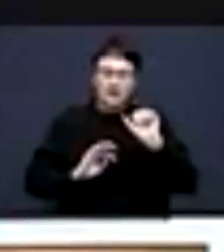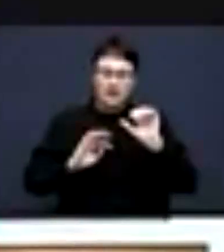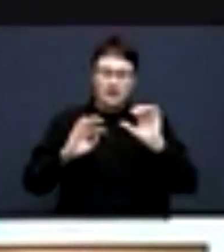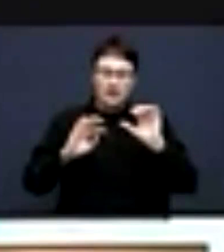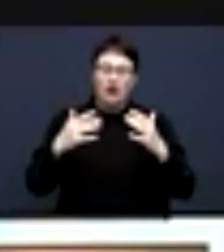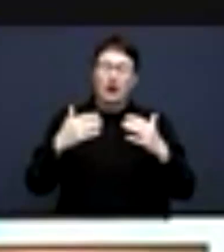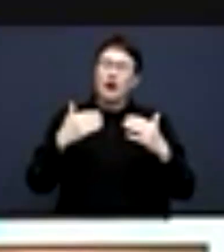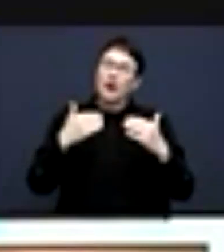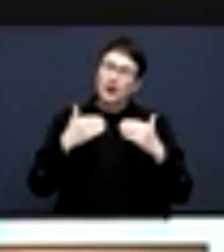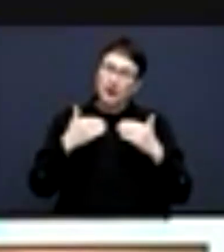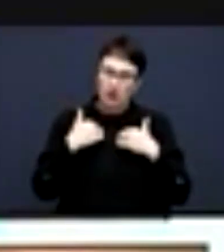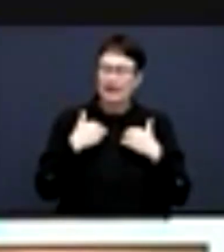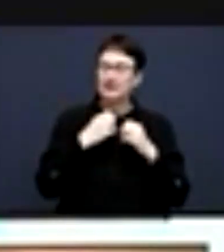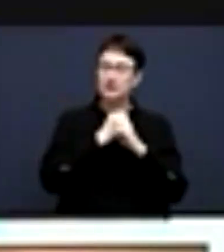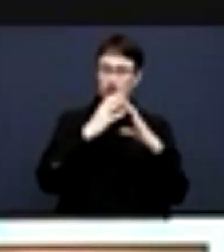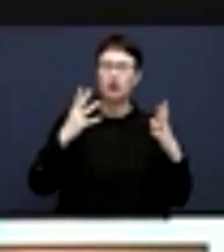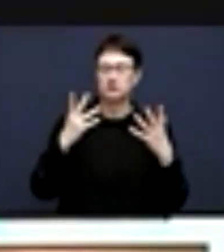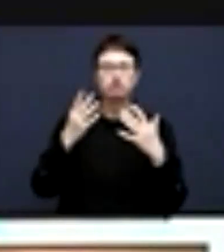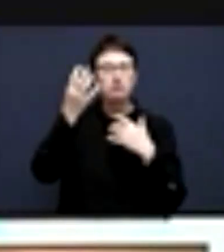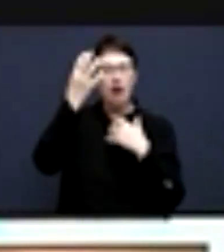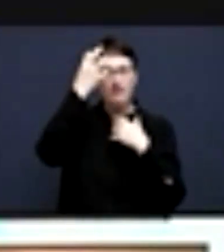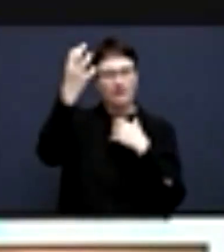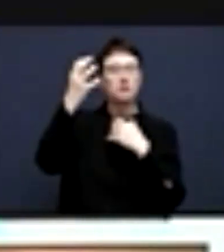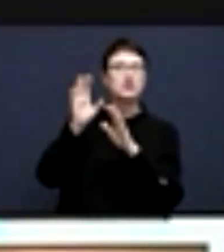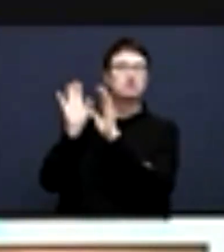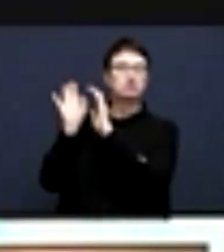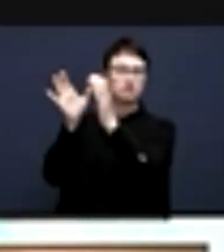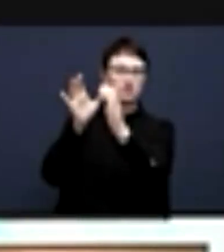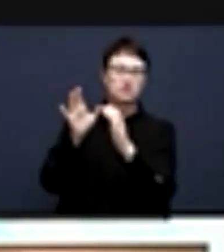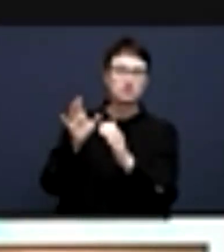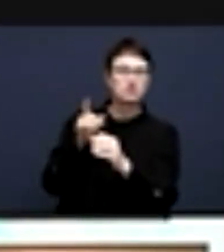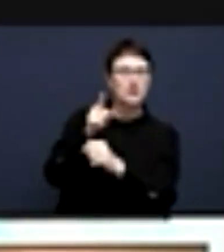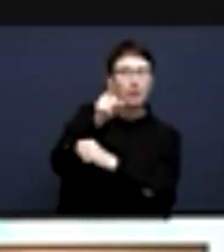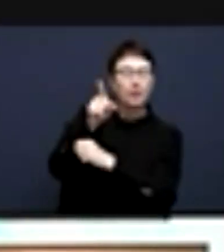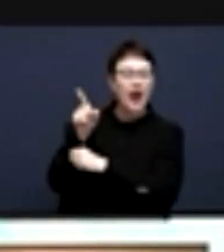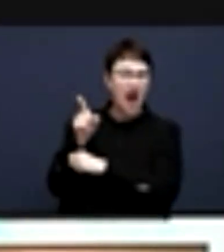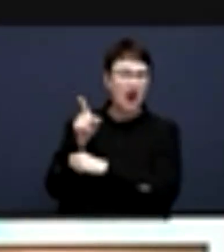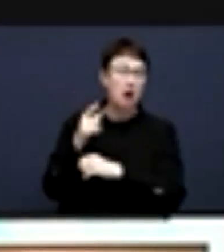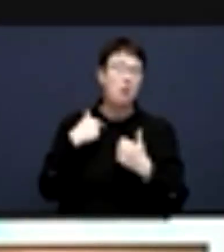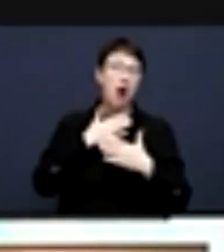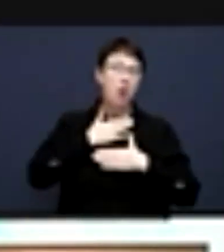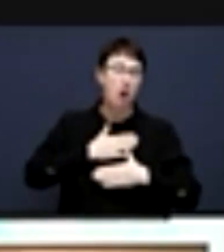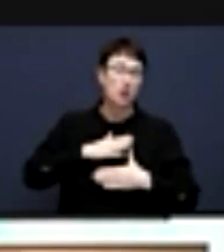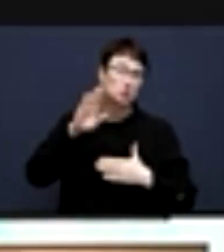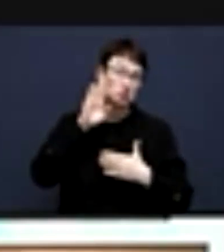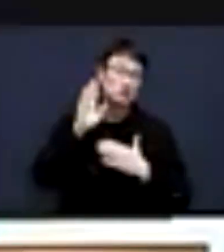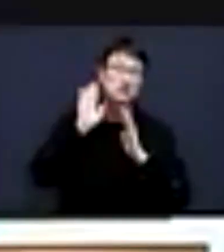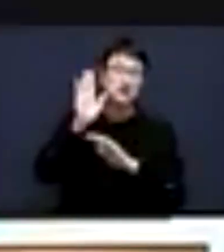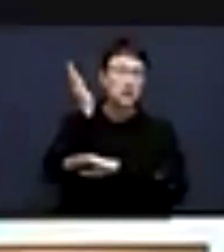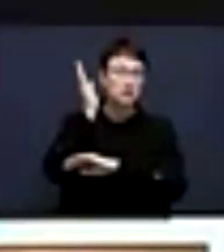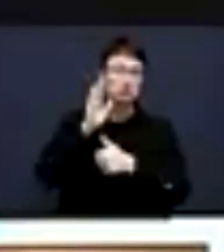sector bodies and look. We will listen to good practices from Belgium,